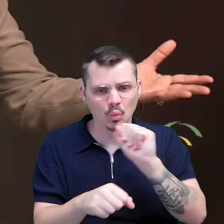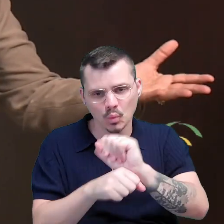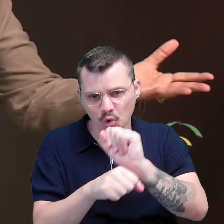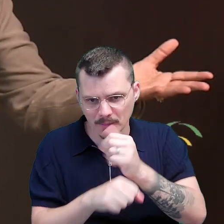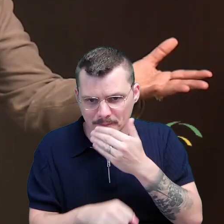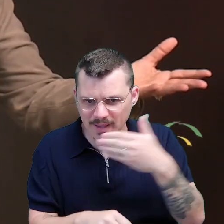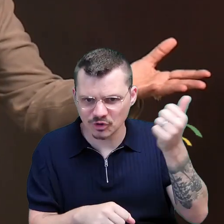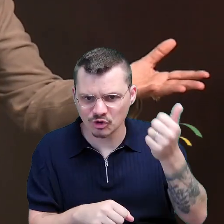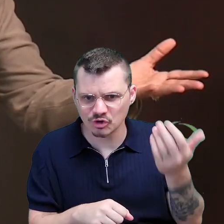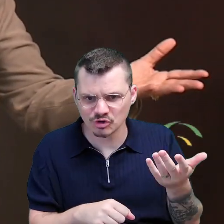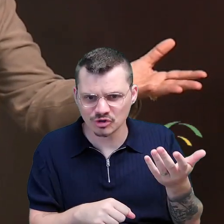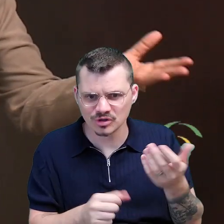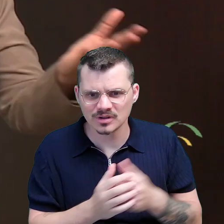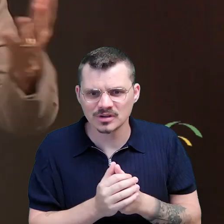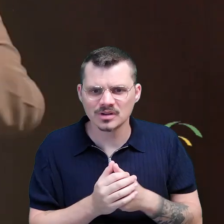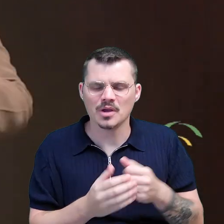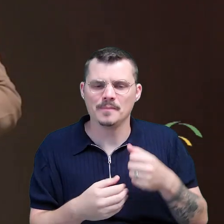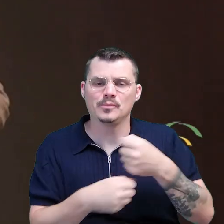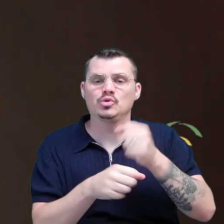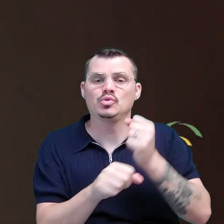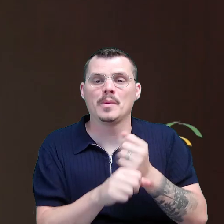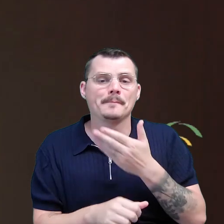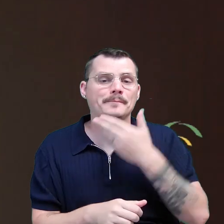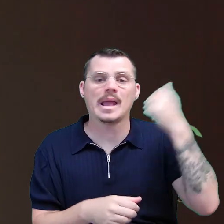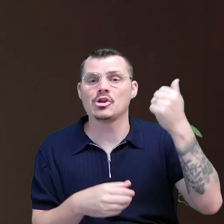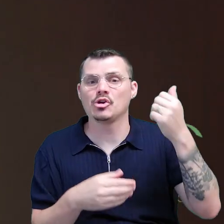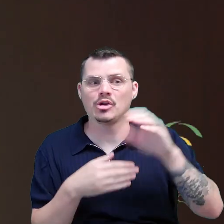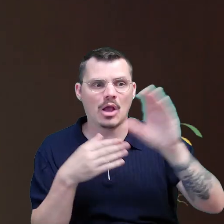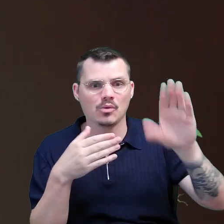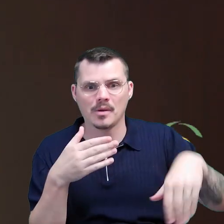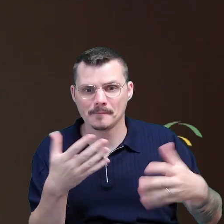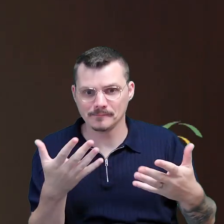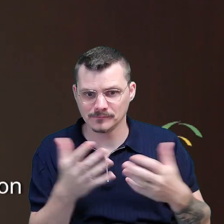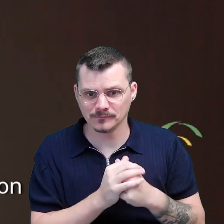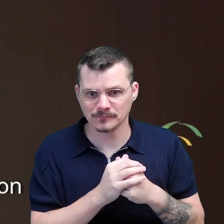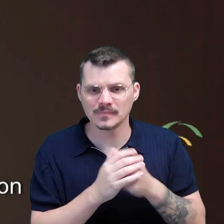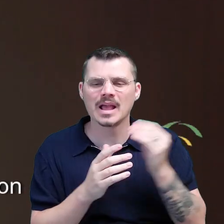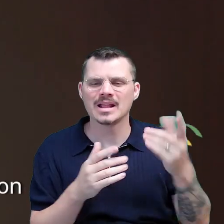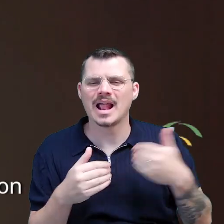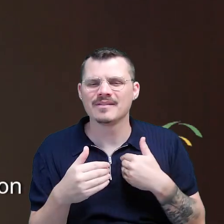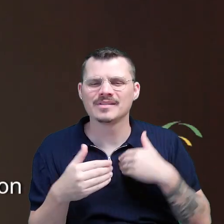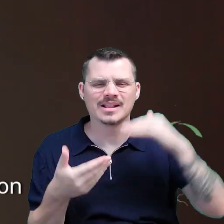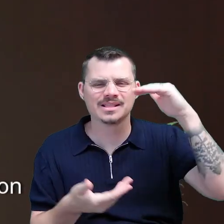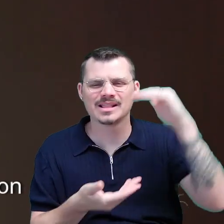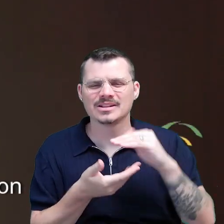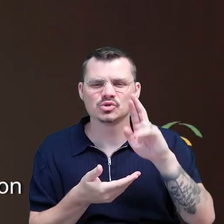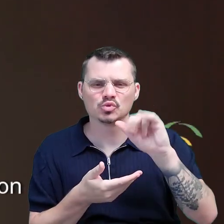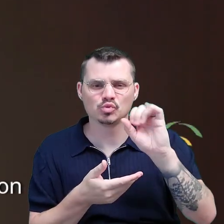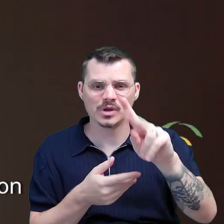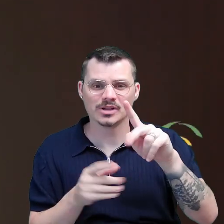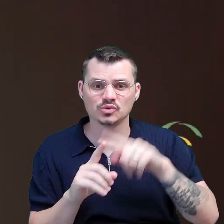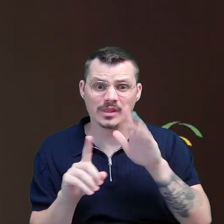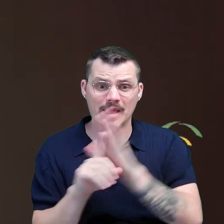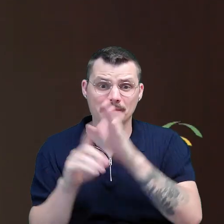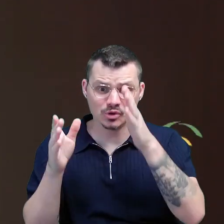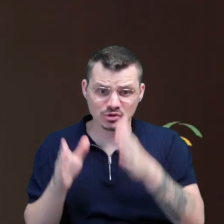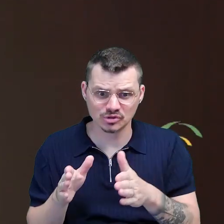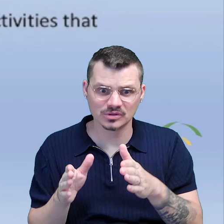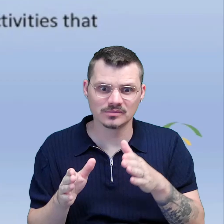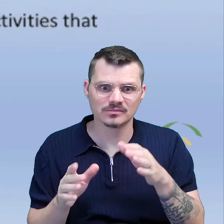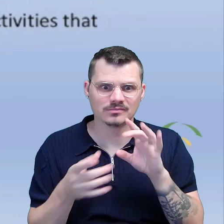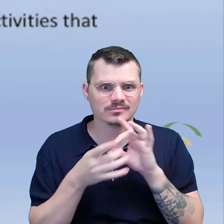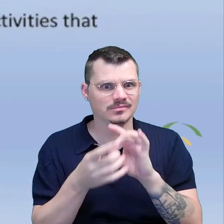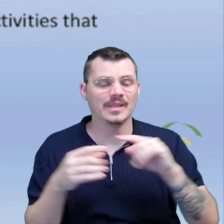better, they produce a better outcome, and they have much less risk to the person in terms of